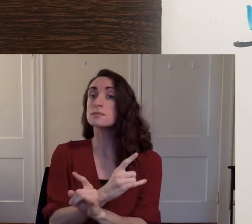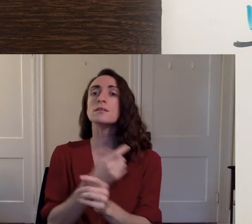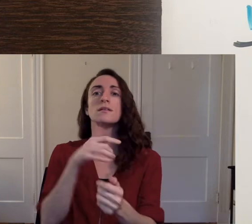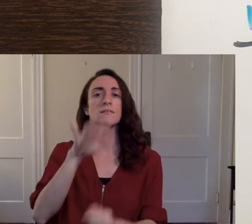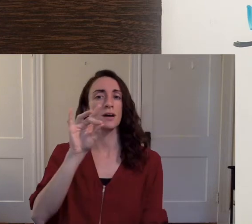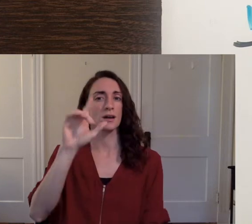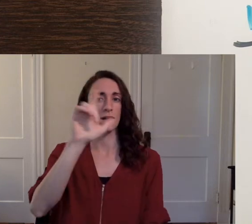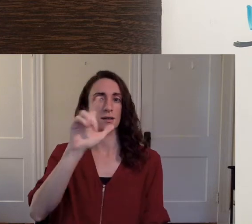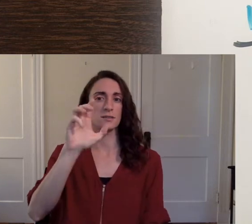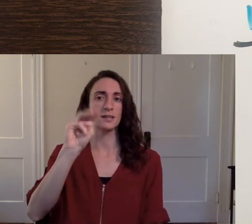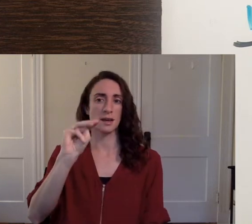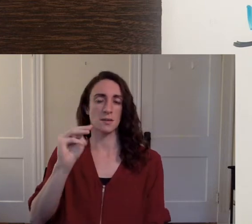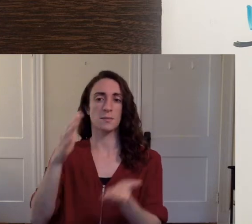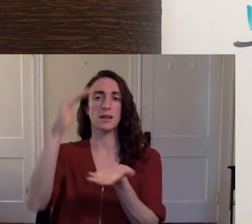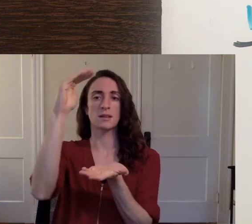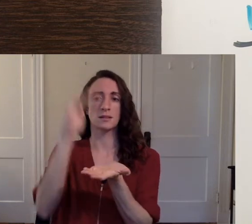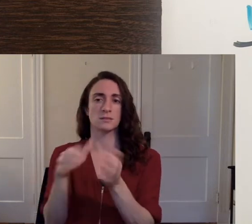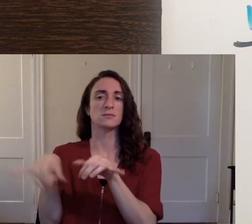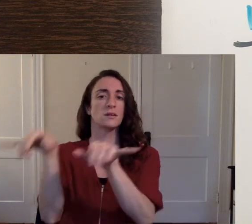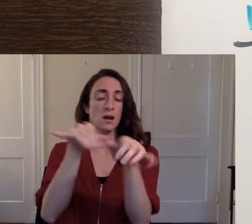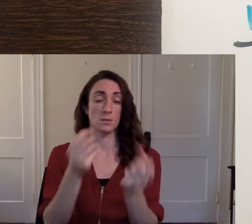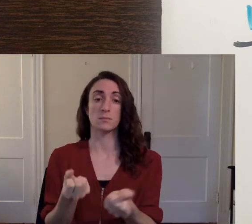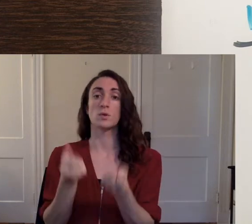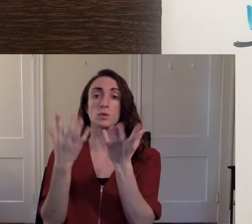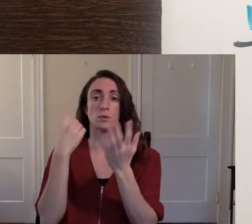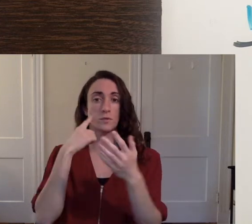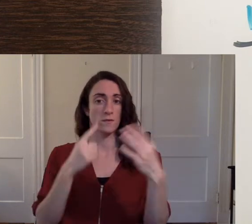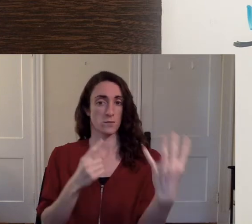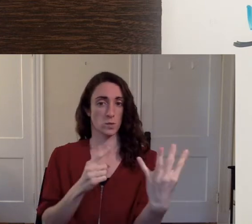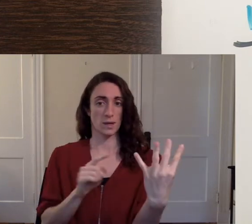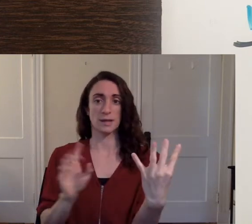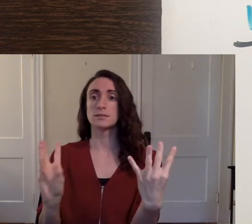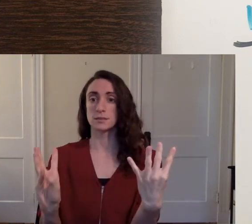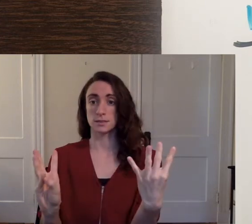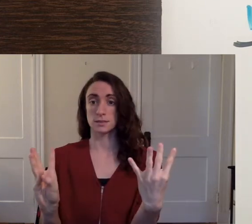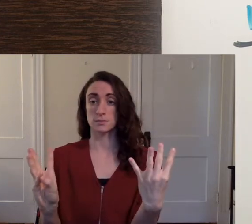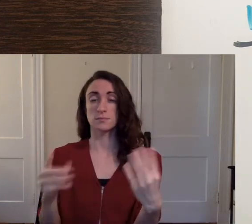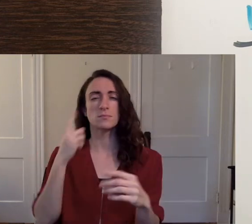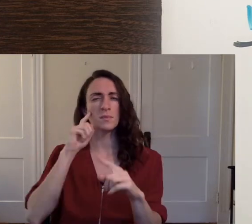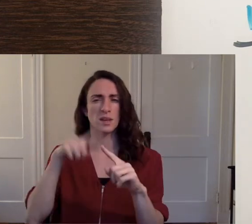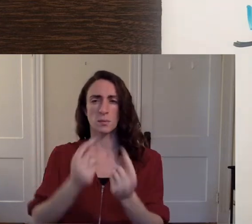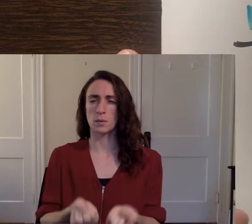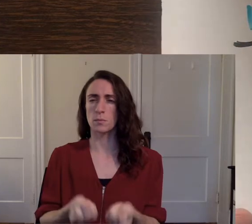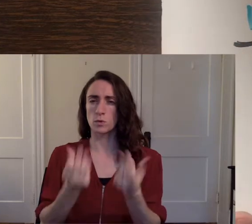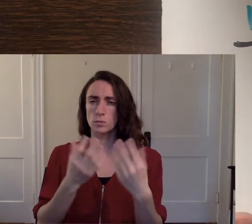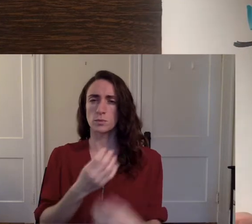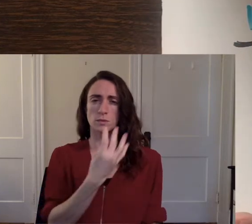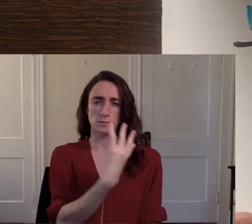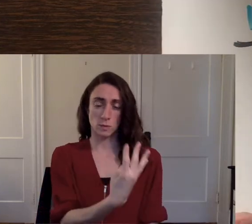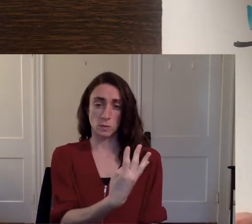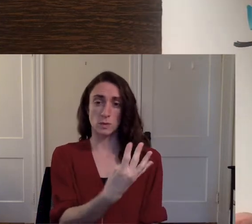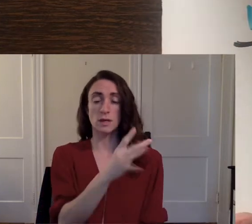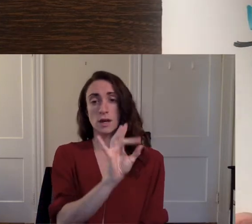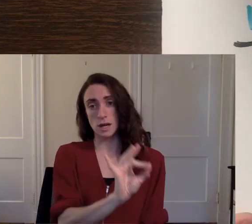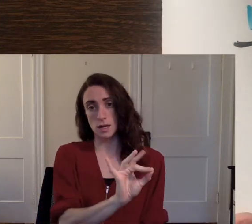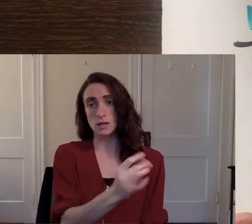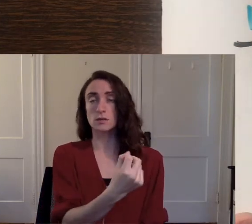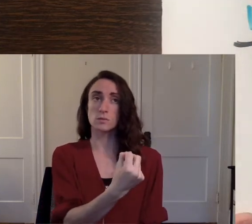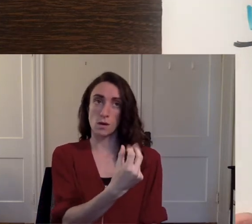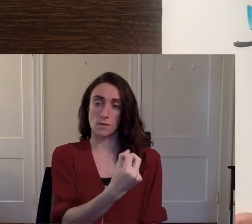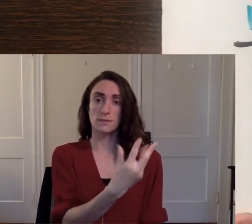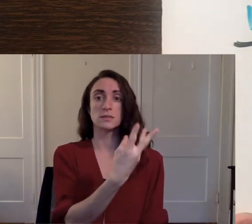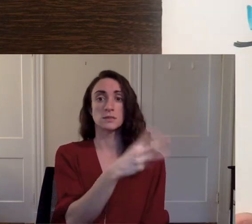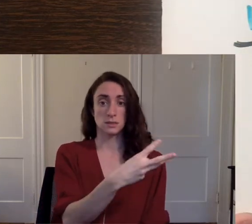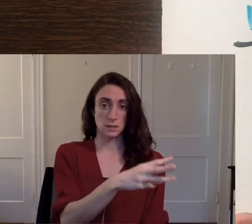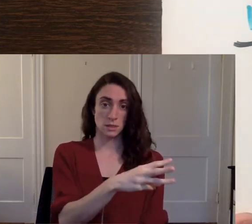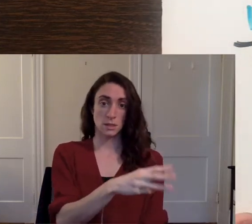to do this is to find the least common multiple, or LCM, of those two denominators. If you want to know more about finding the least common multiple, you can